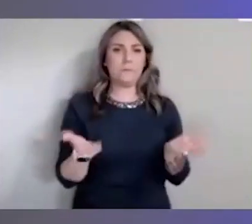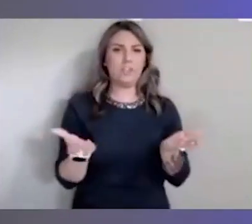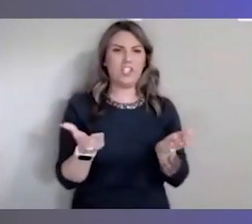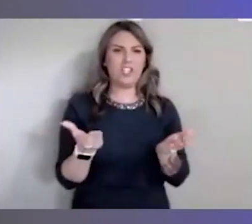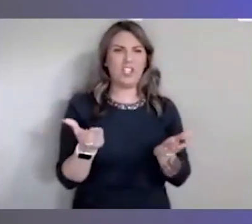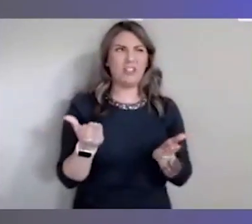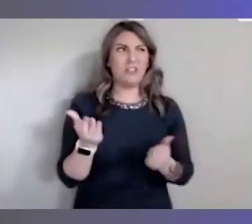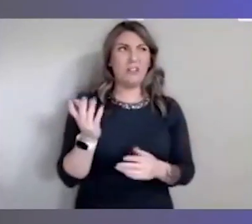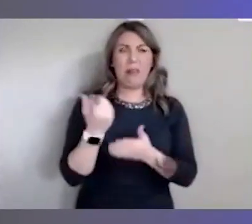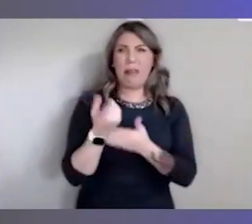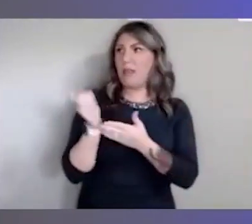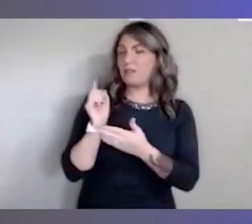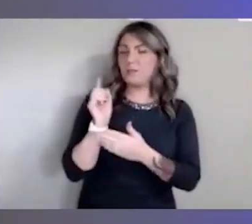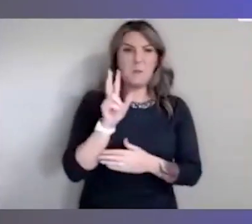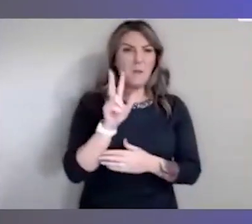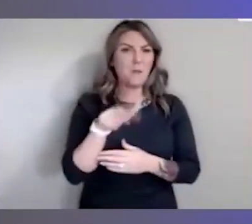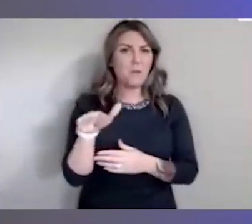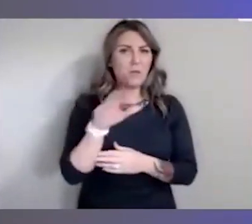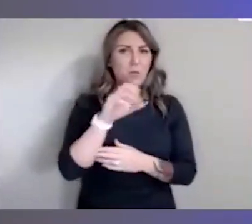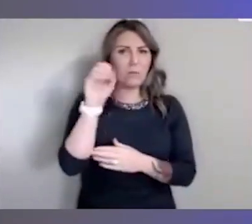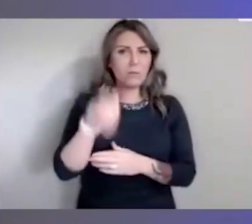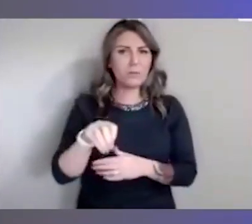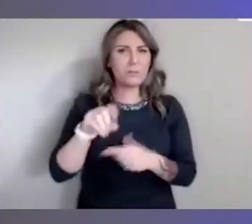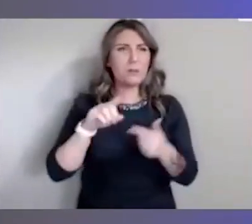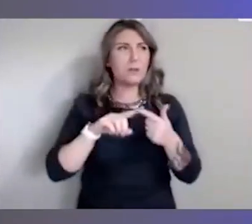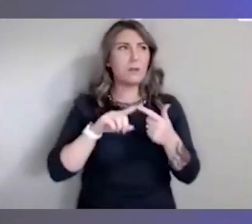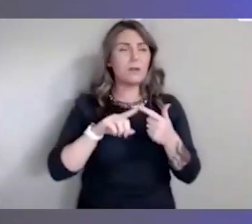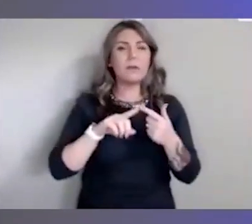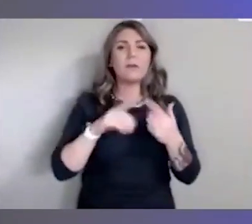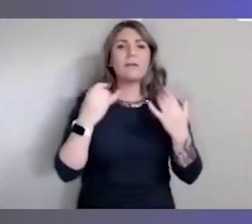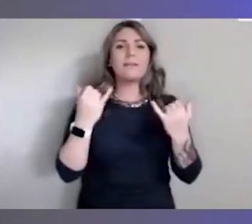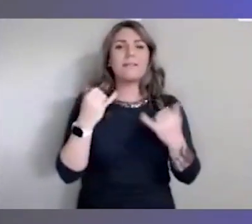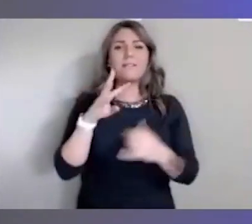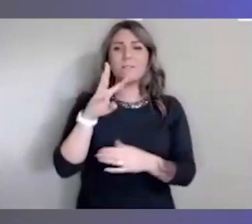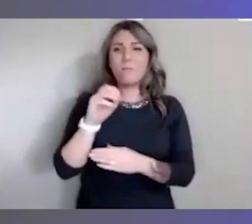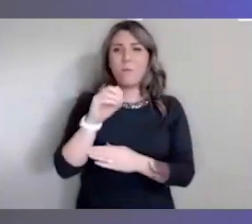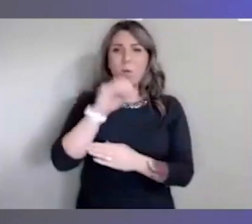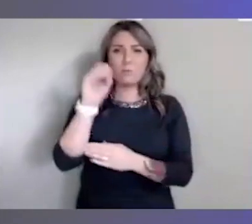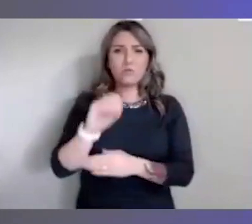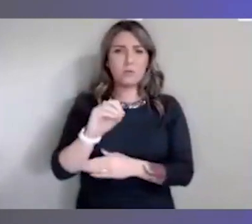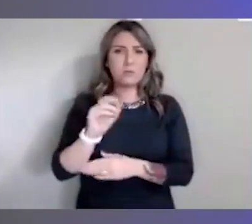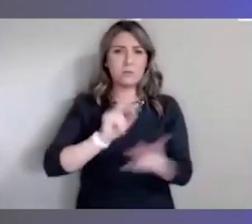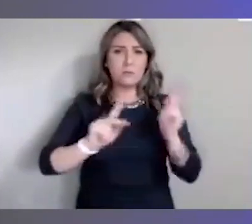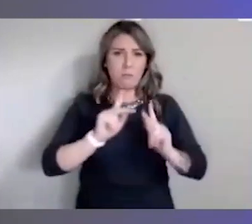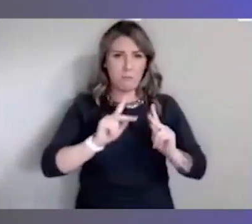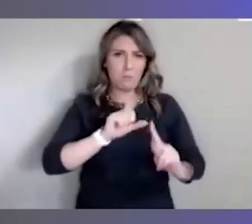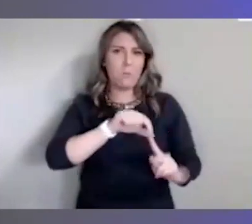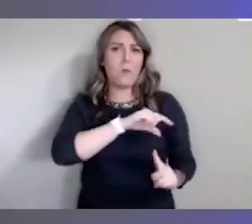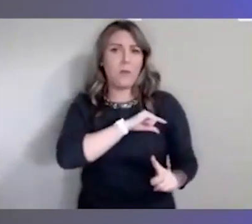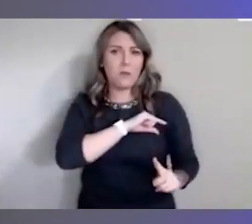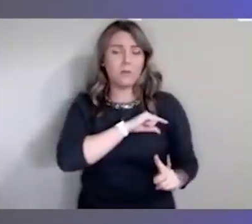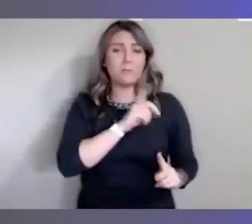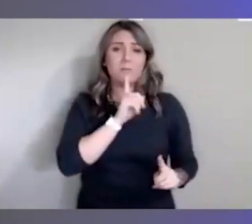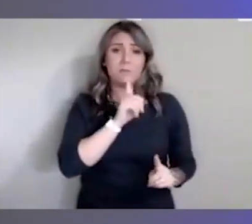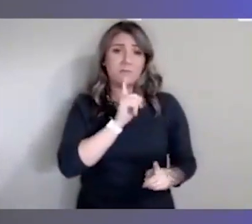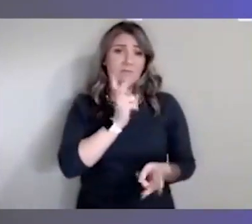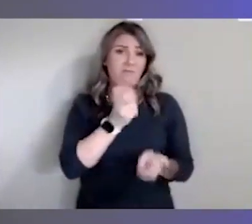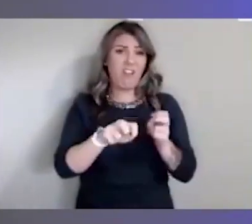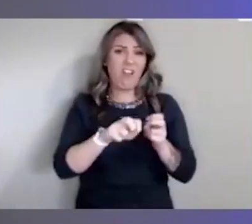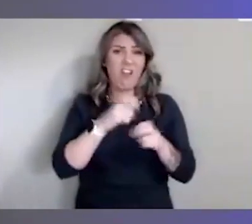33%. We're about 40% of those who are eligible. It's been very hard to make some